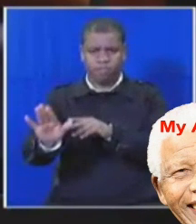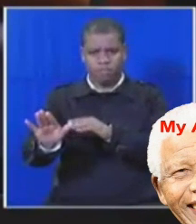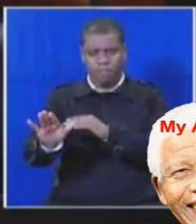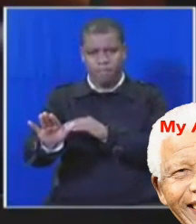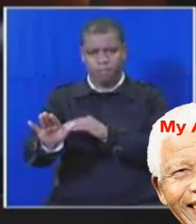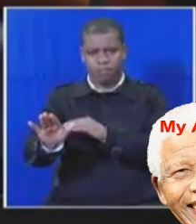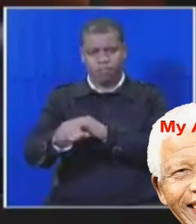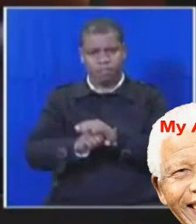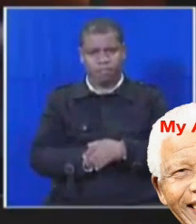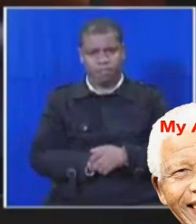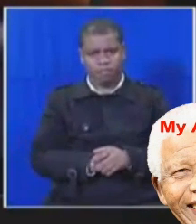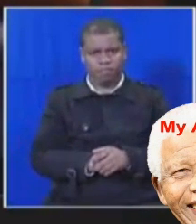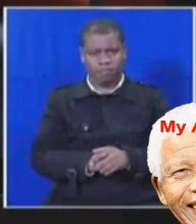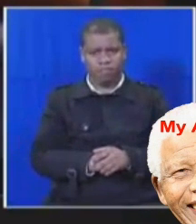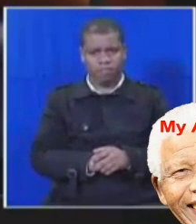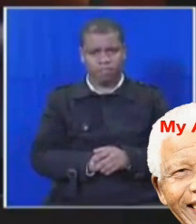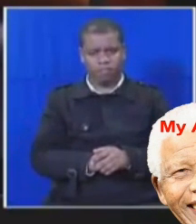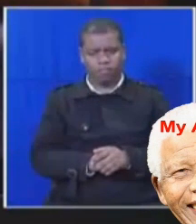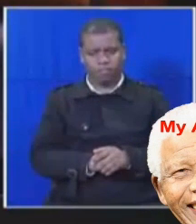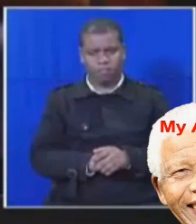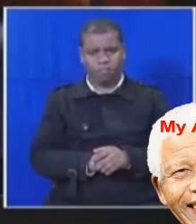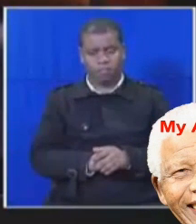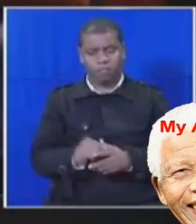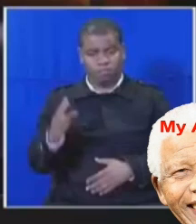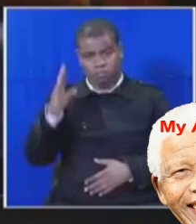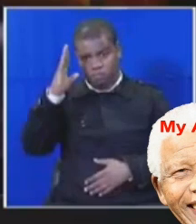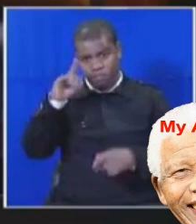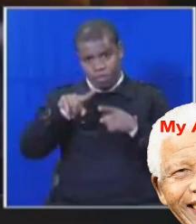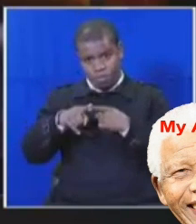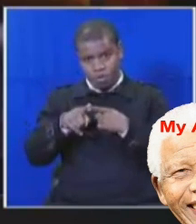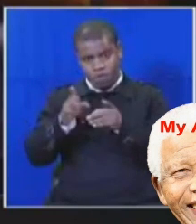members. Honorable members, Chair, can we please I rise take on a our point of seats? order.